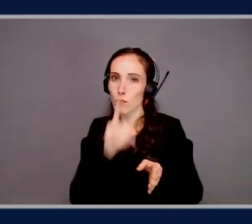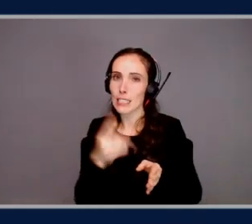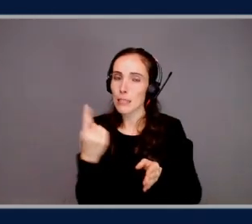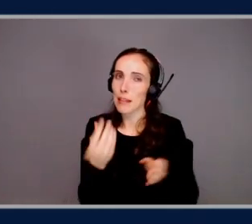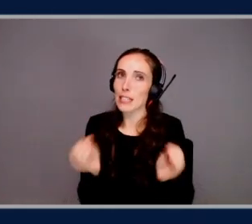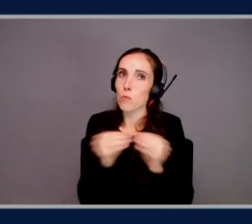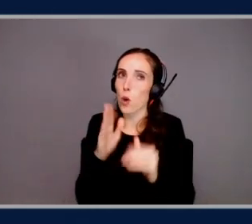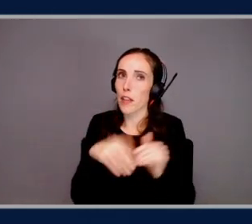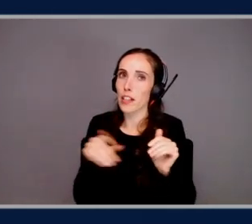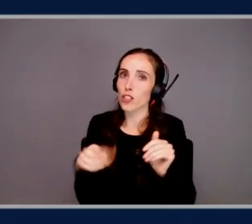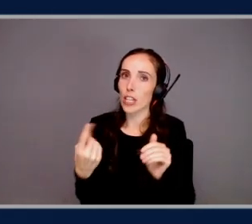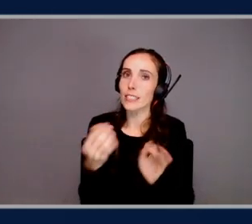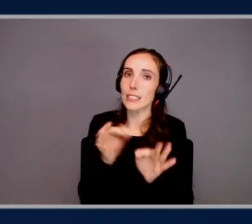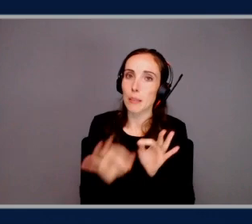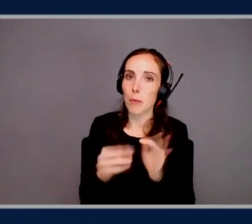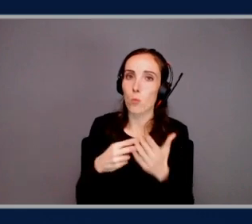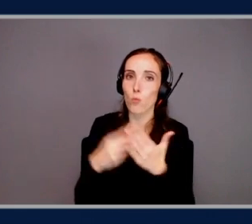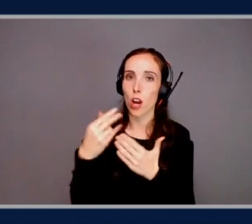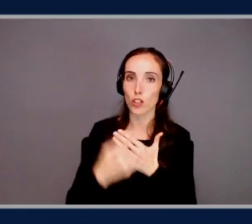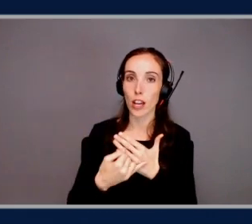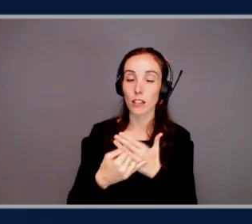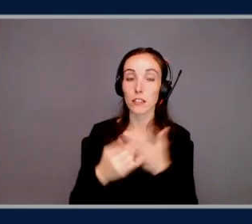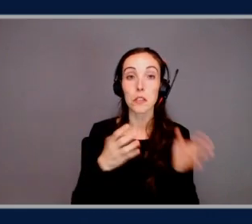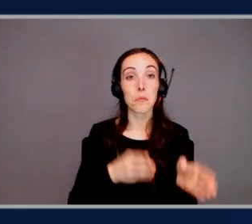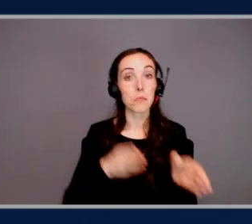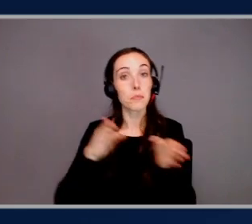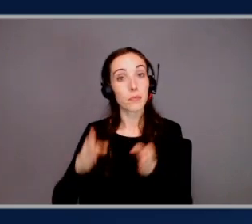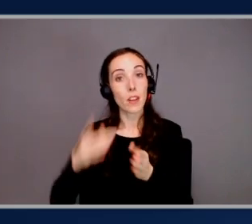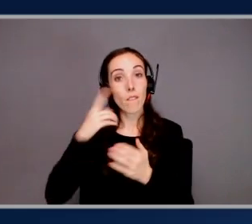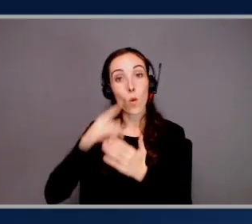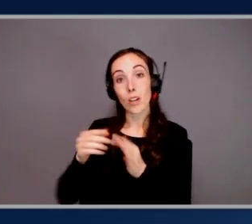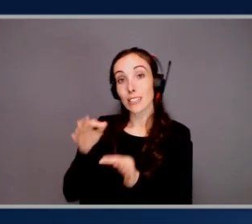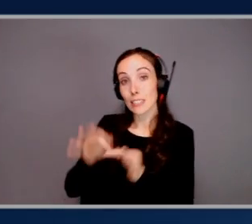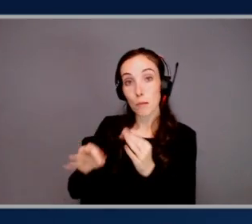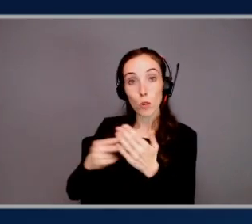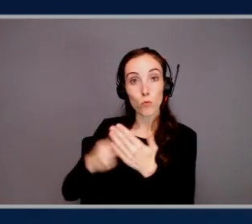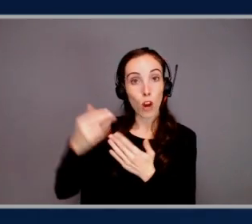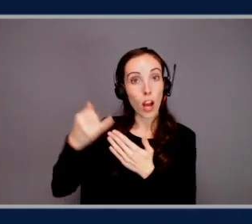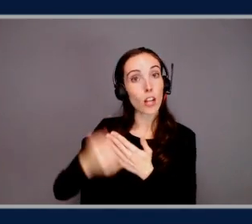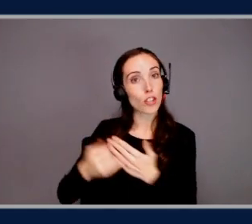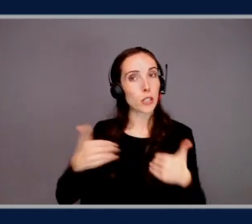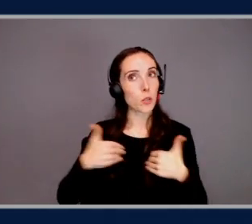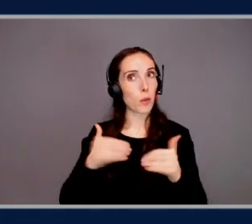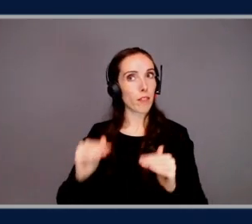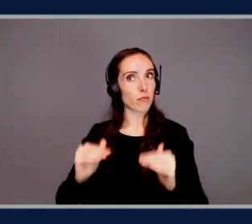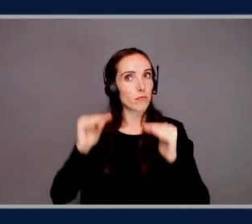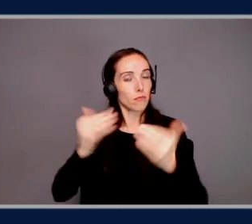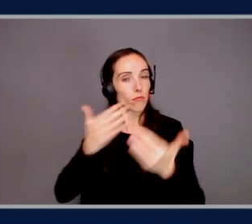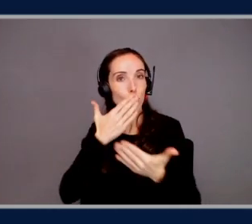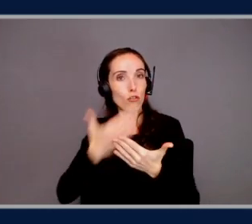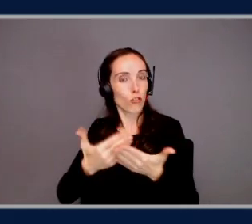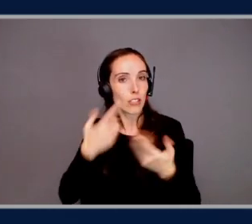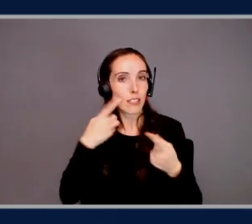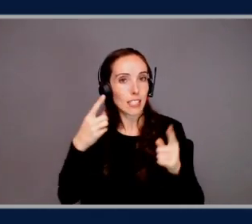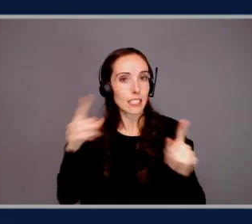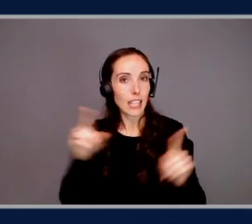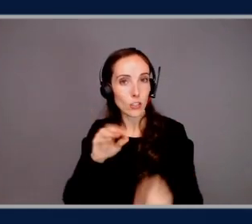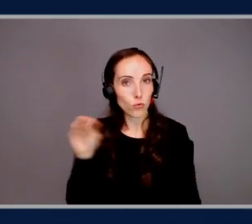for a simple project, there is a very high success rate on that. Okay. And you can see, for example, the CloudFormation